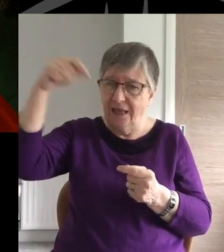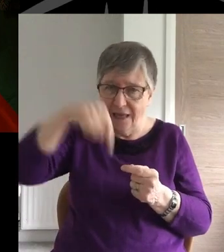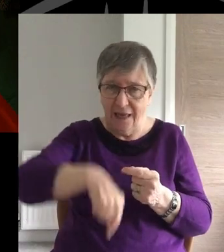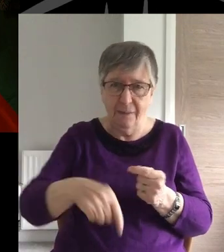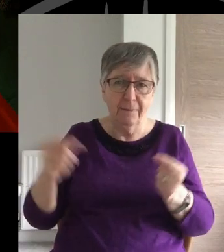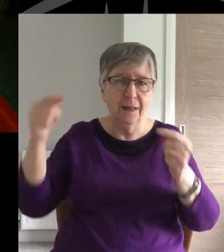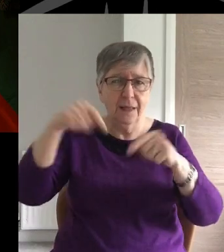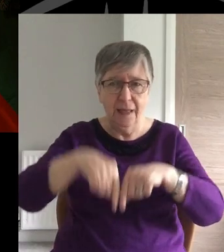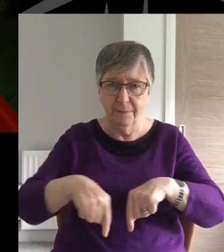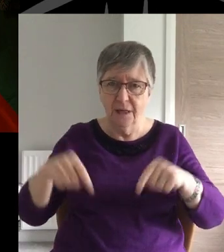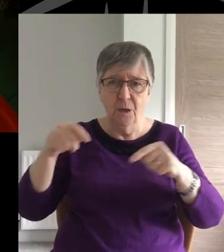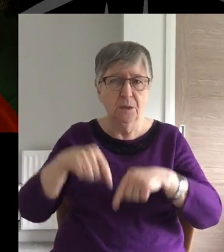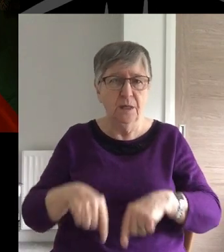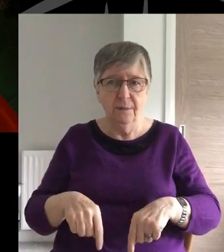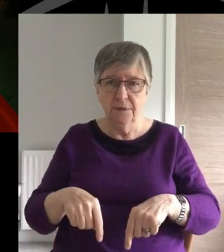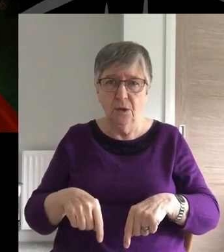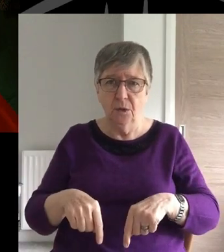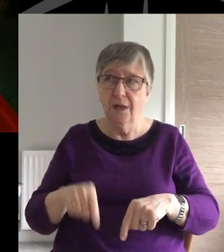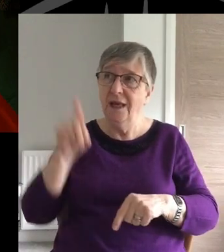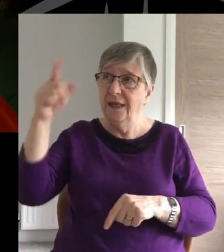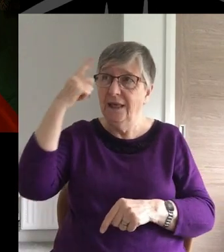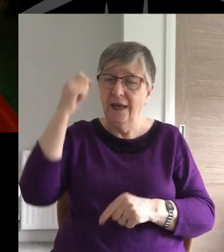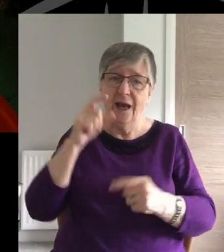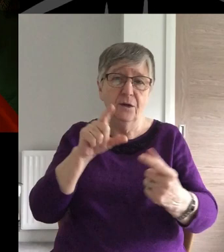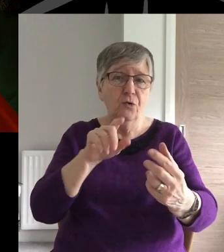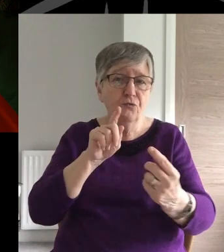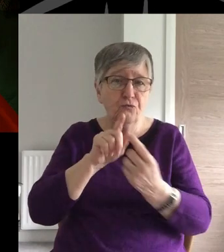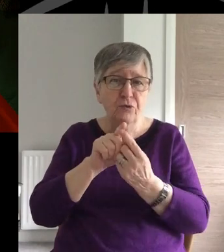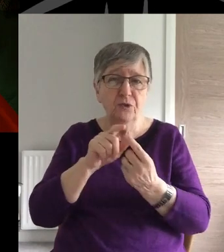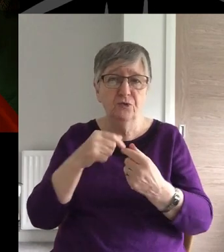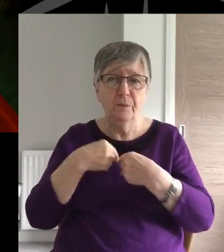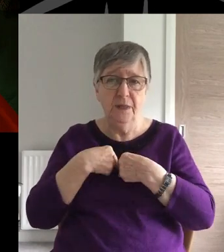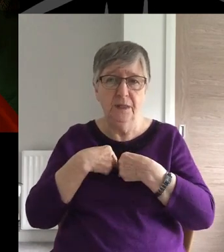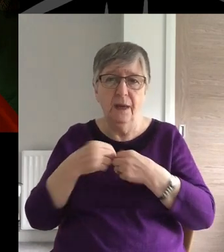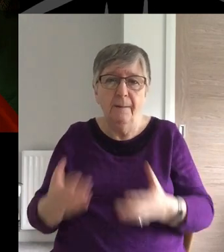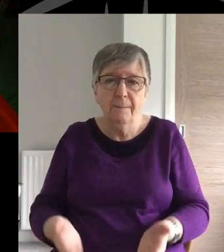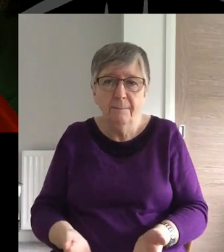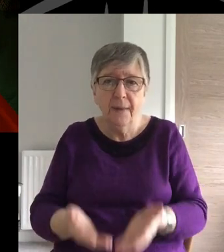and stepped and went lower and lower, he is able to reach me and to pick me up.